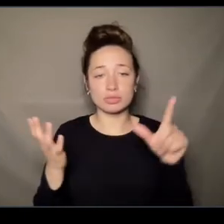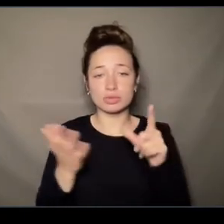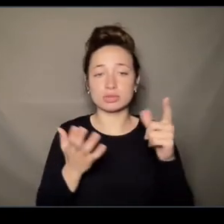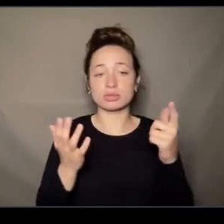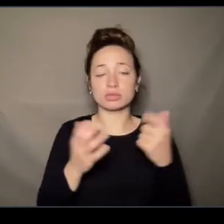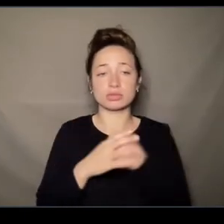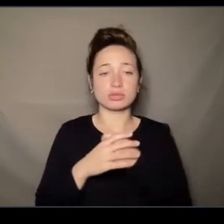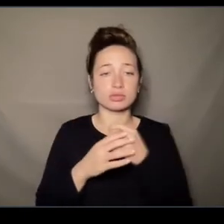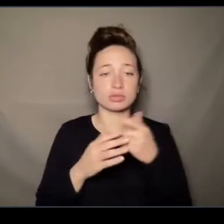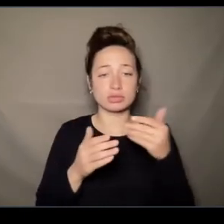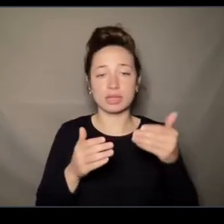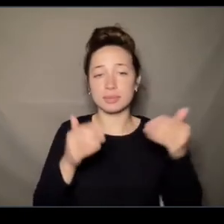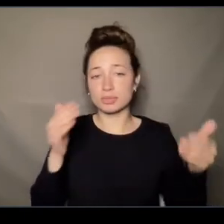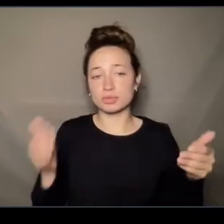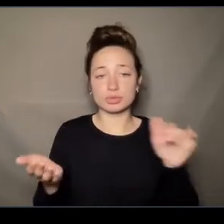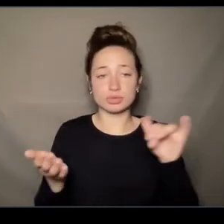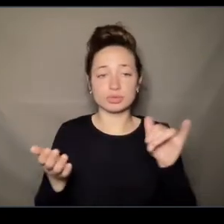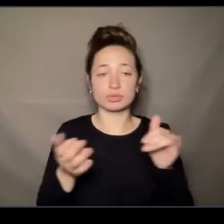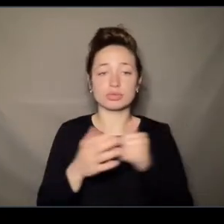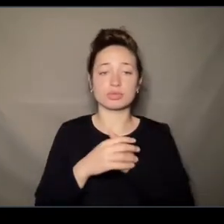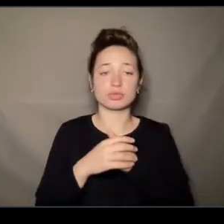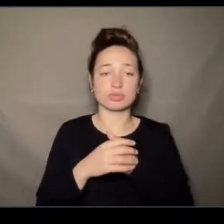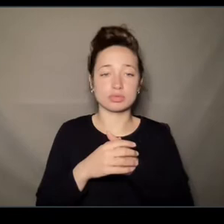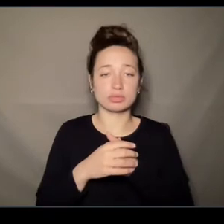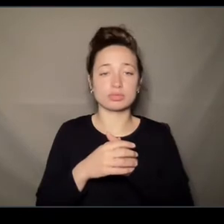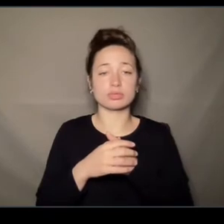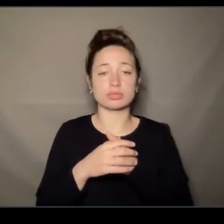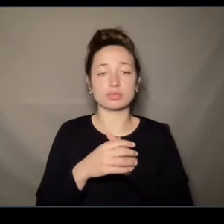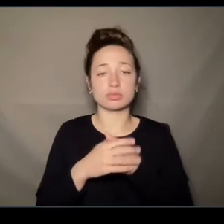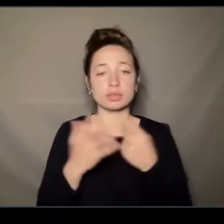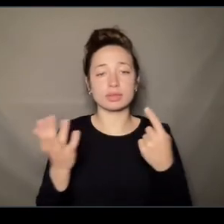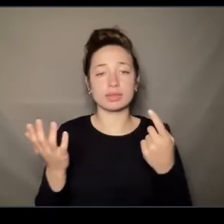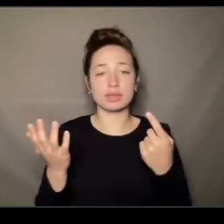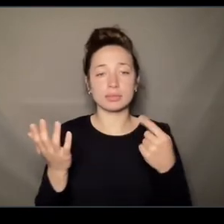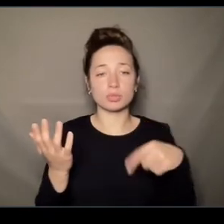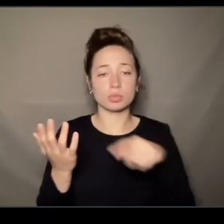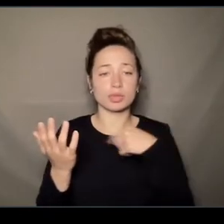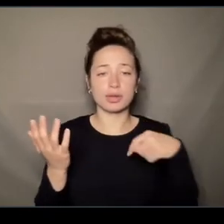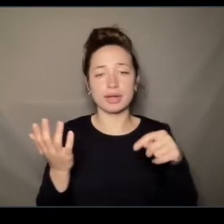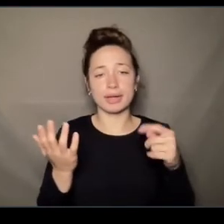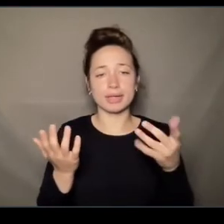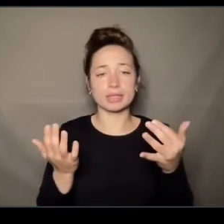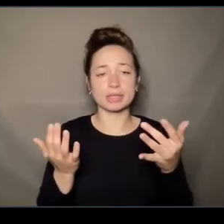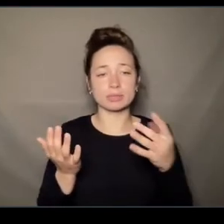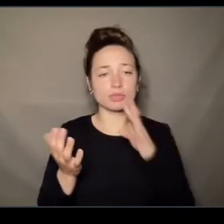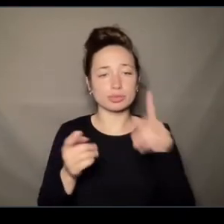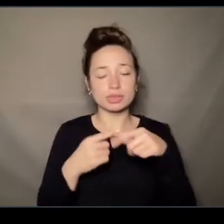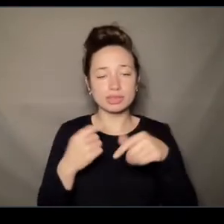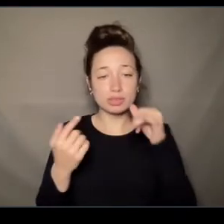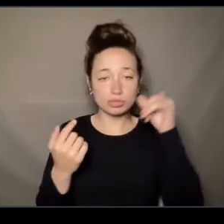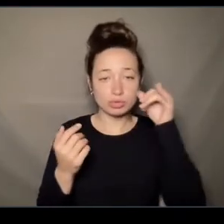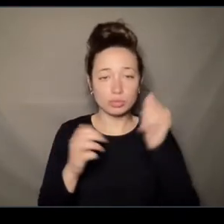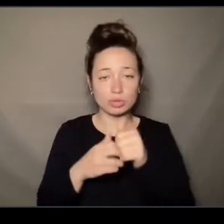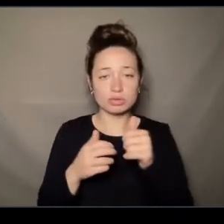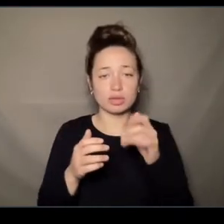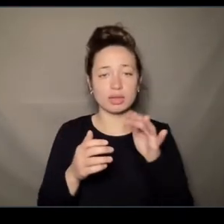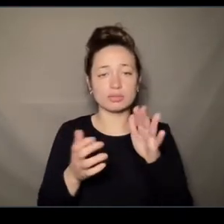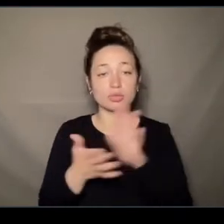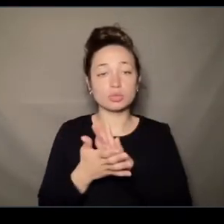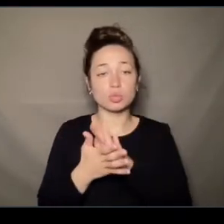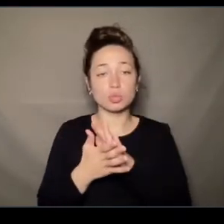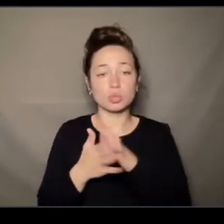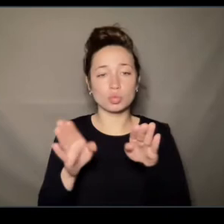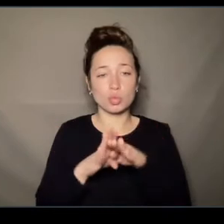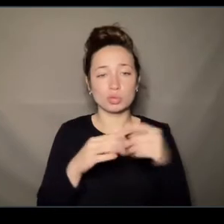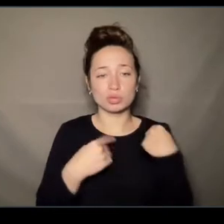and librarians and neighbors too. I mean, you and I were talking about this yesterday, and with the schools